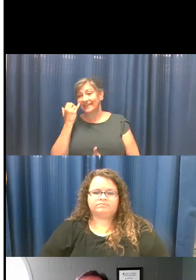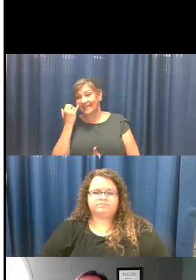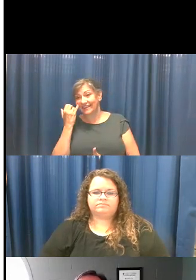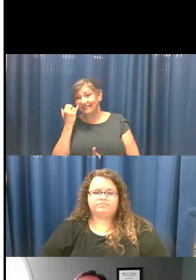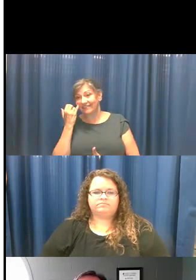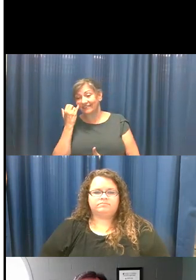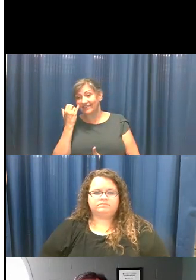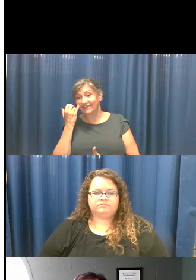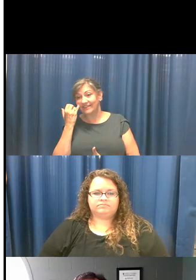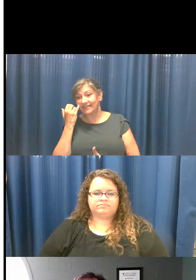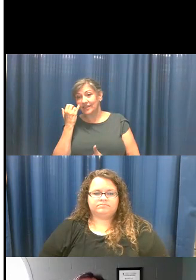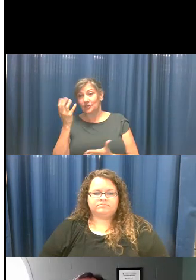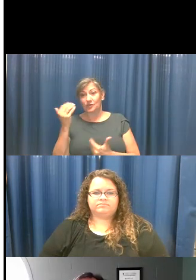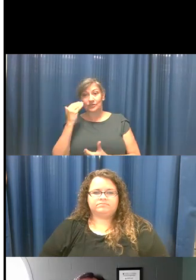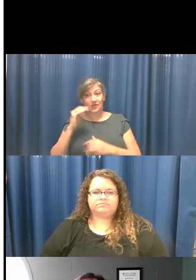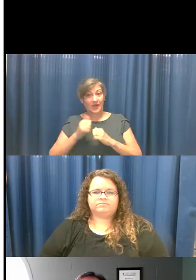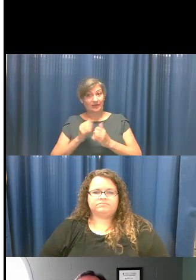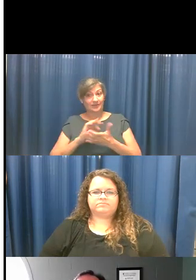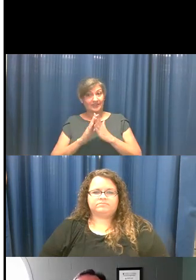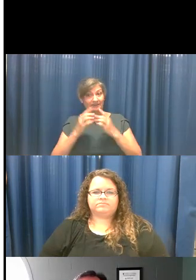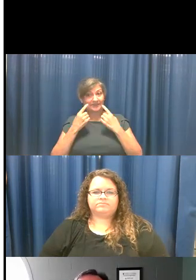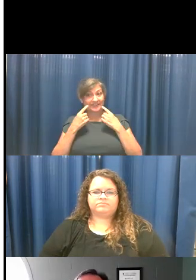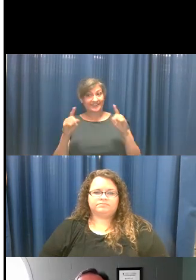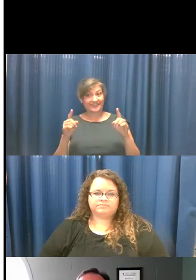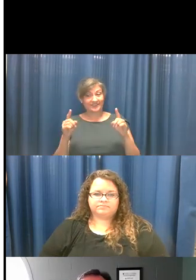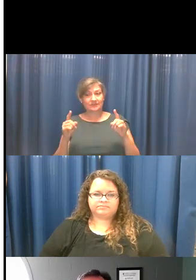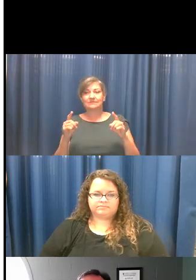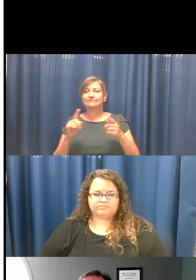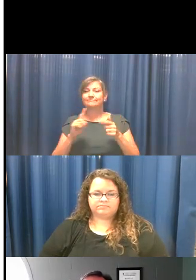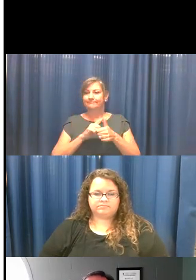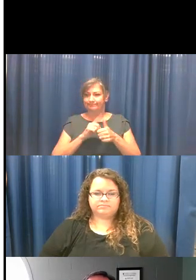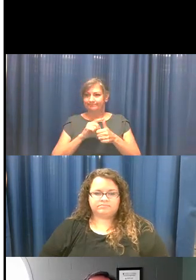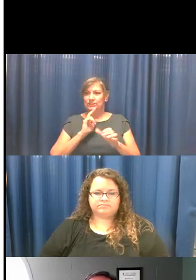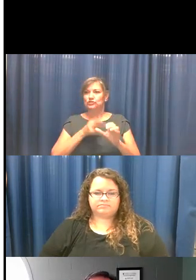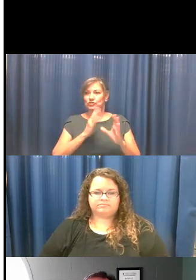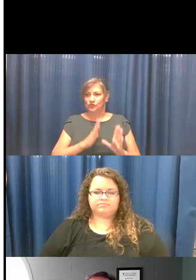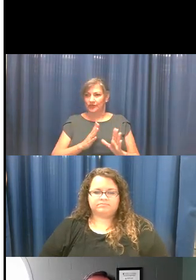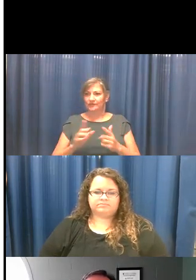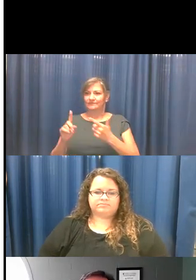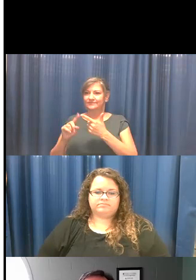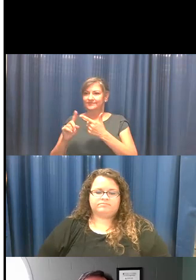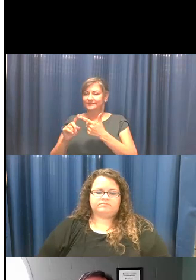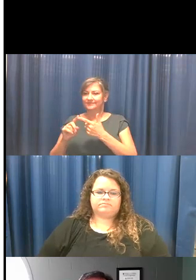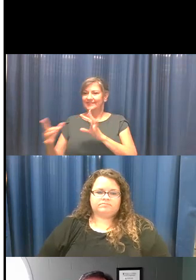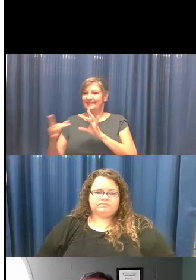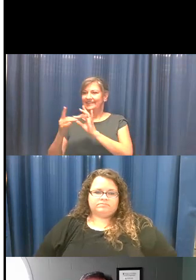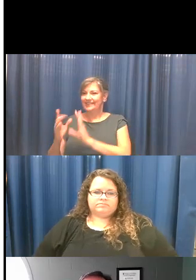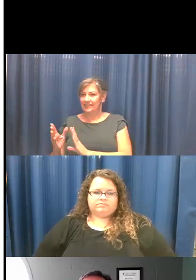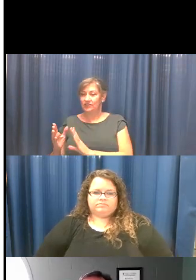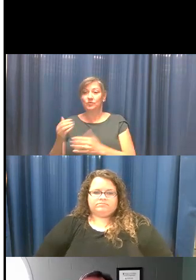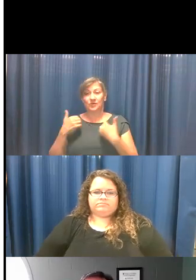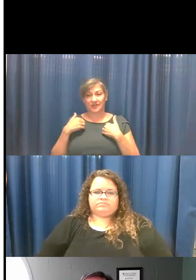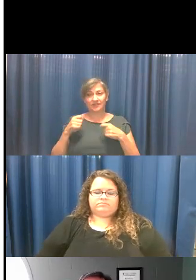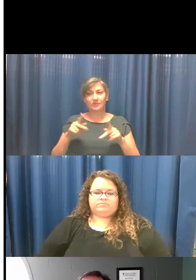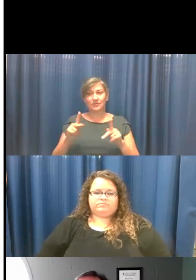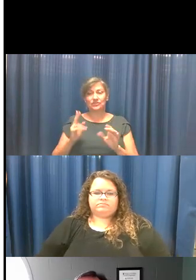hints about how to be really successful in the world, be a joiner and be a connector. And so there will be opportunities to join